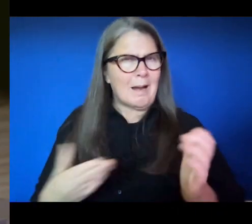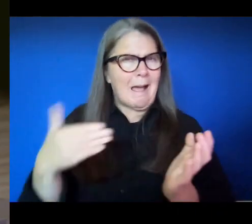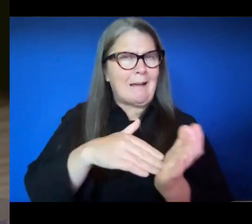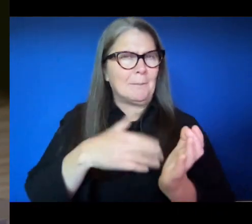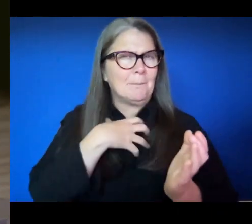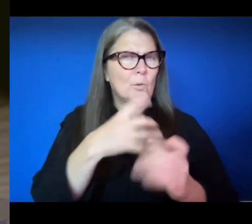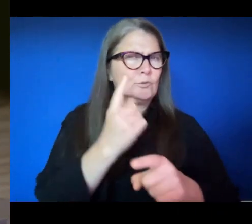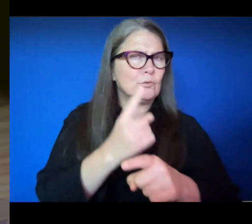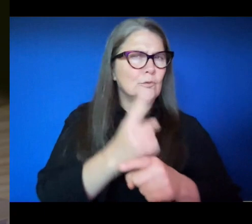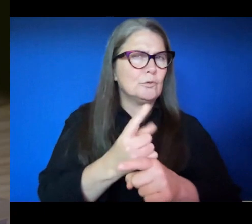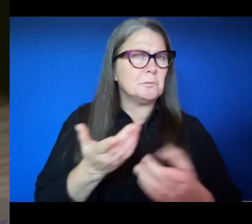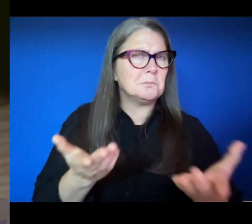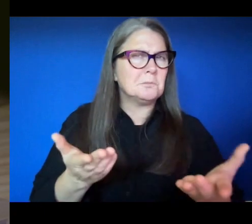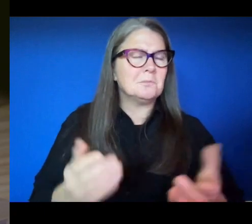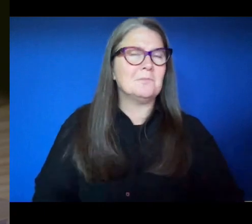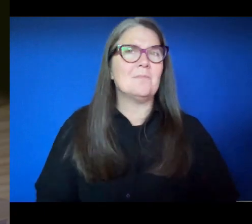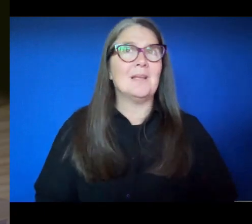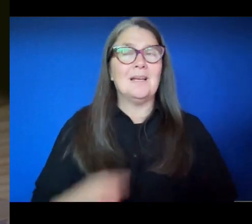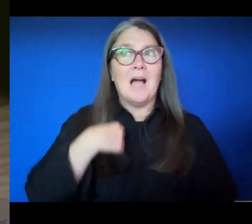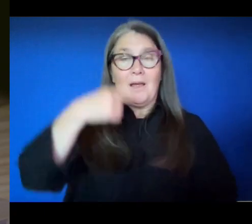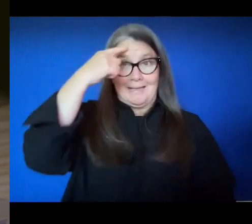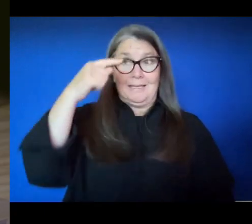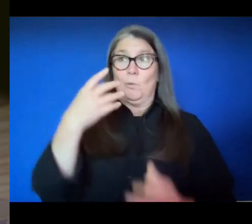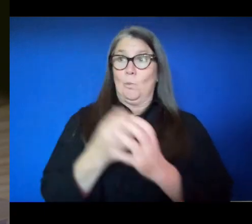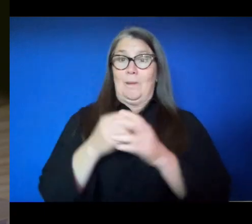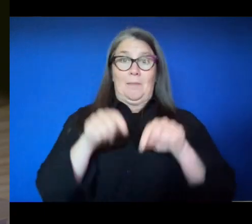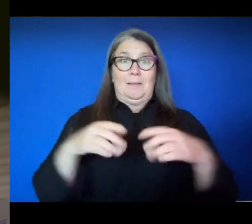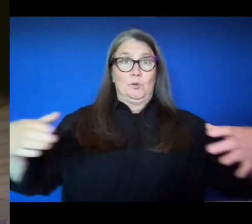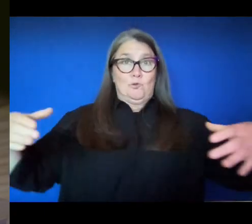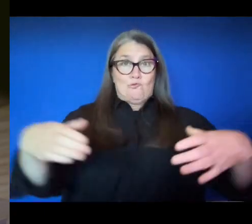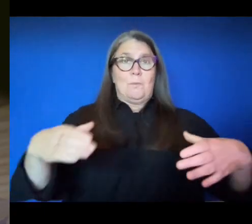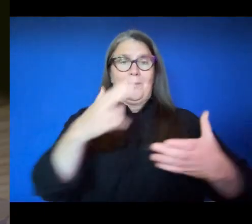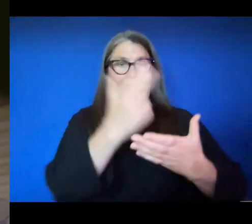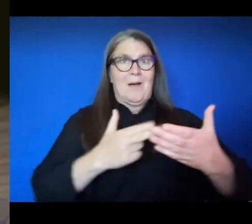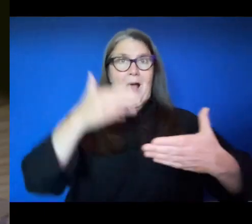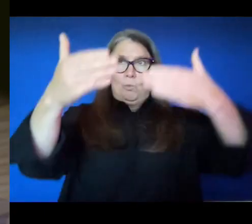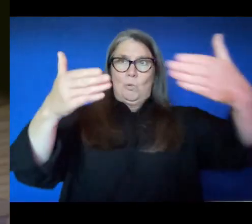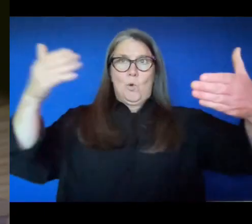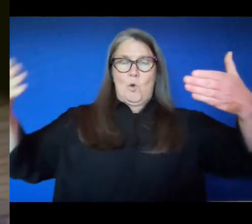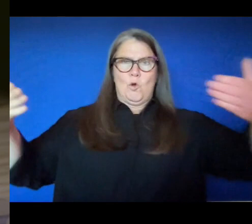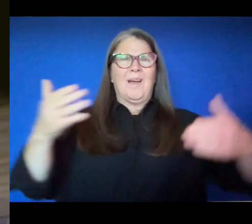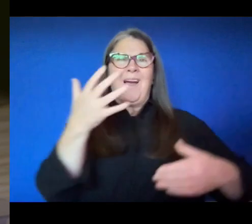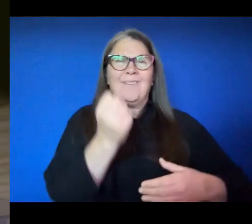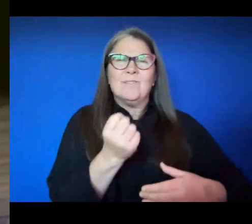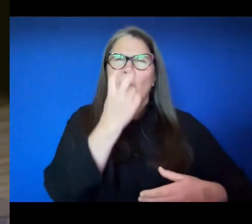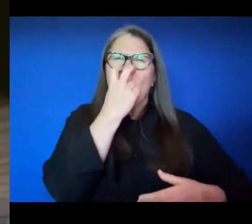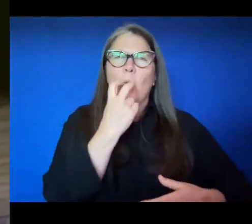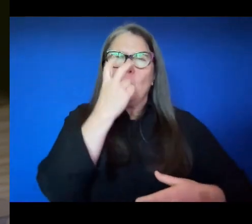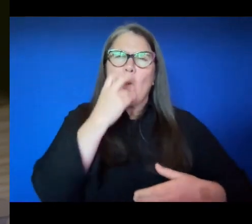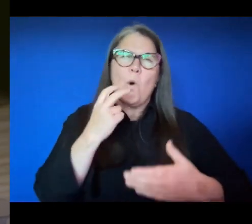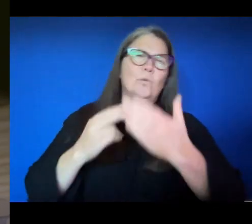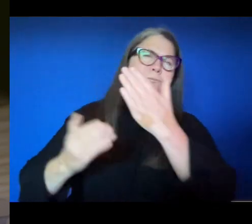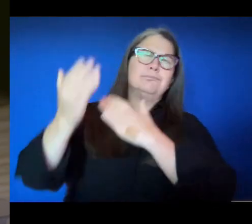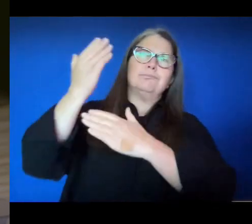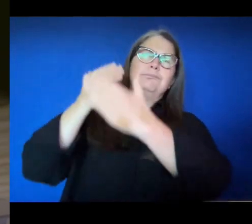made works dealing with this sort of archival material in the past that tends to become really